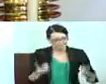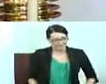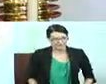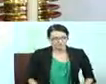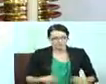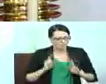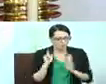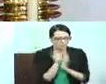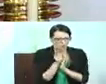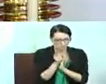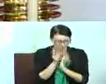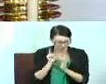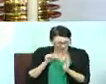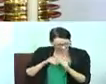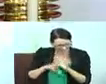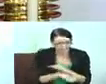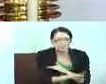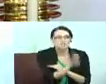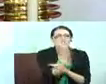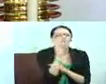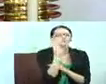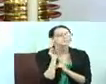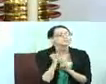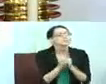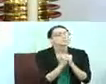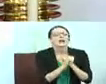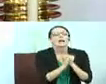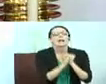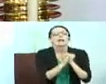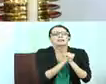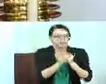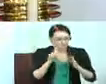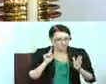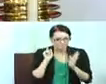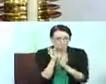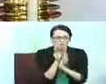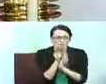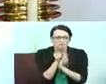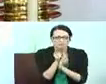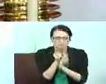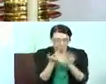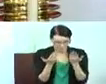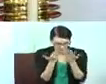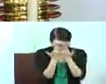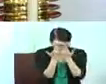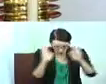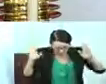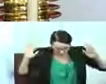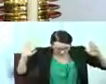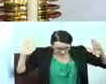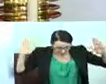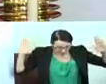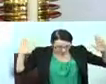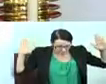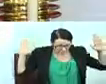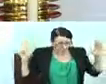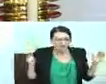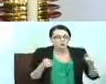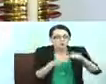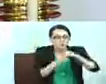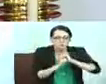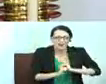moment we walked in, we've been praying. From the moment we walked in, we have been opening ourselves. And so we pray that this